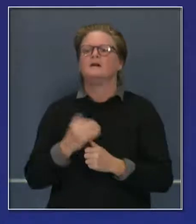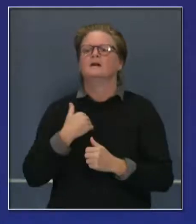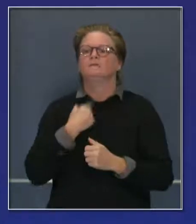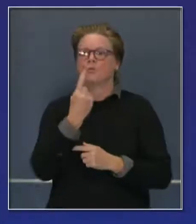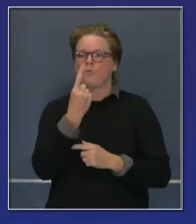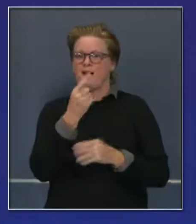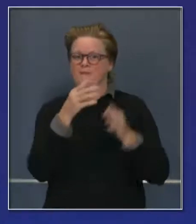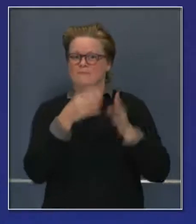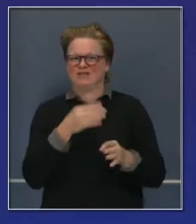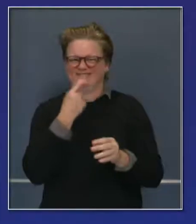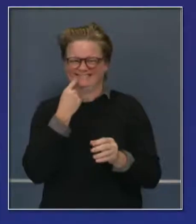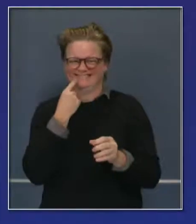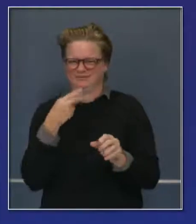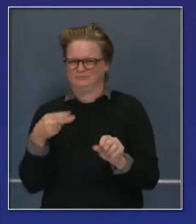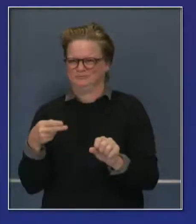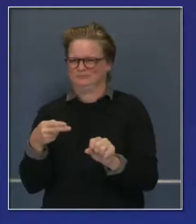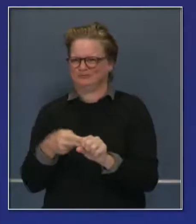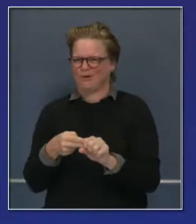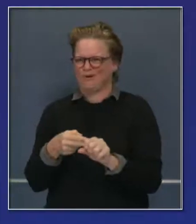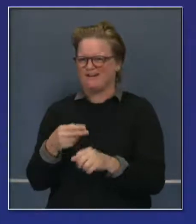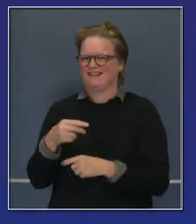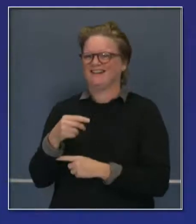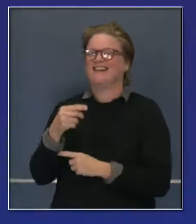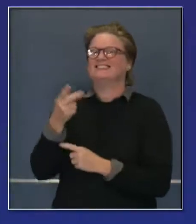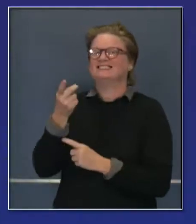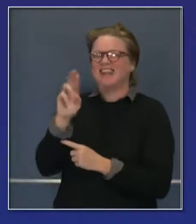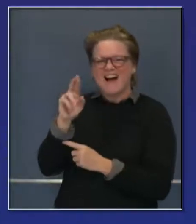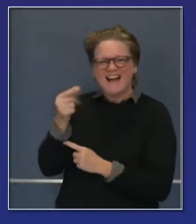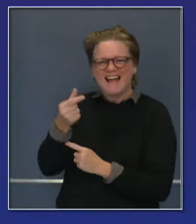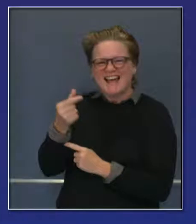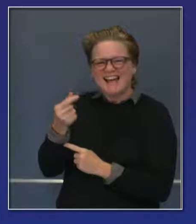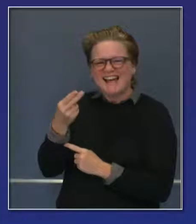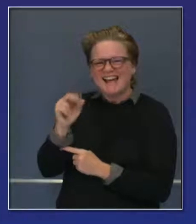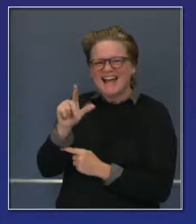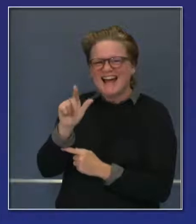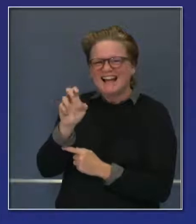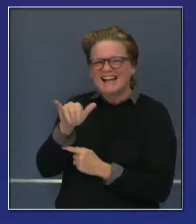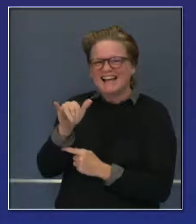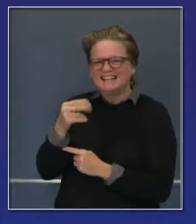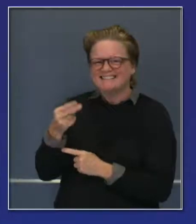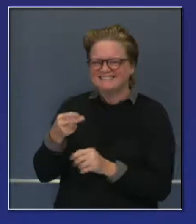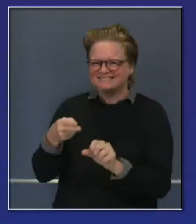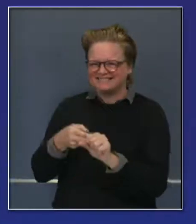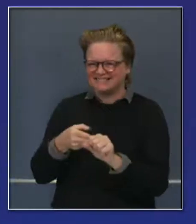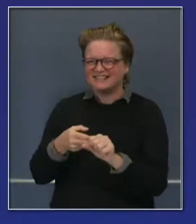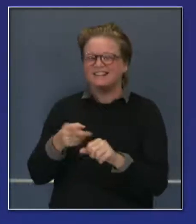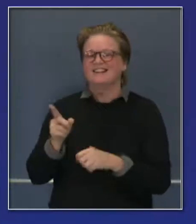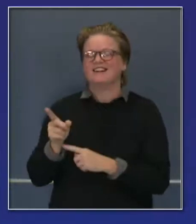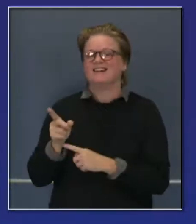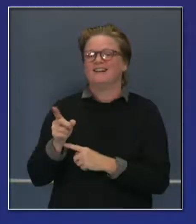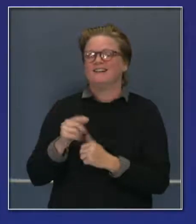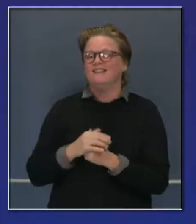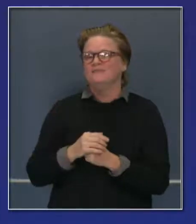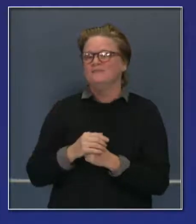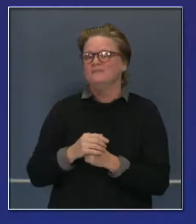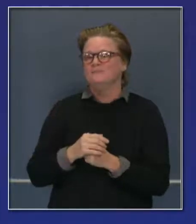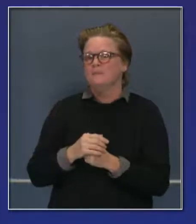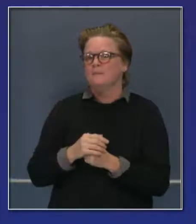UCSF. He was just brought, they took him from our scientific safety work group, but now he's on President-elect